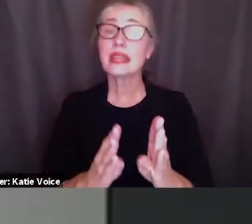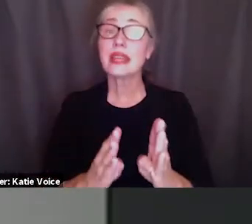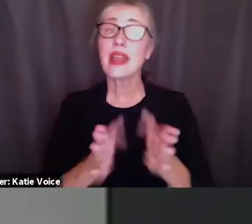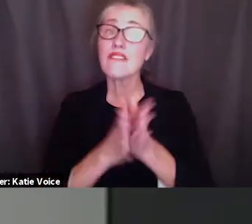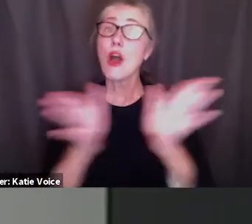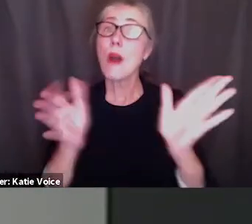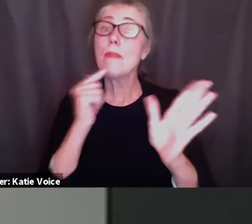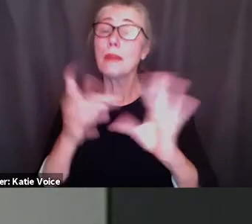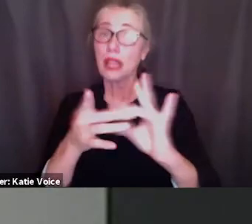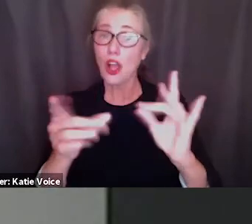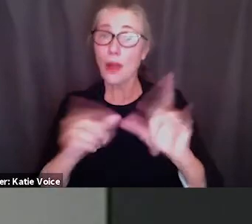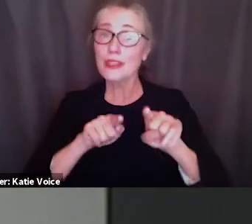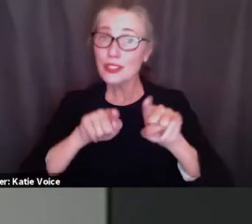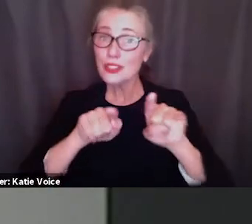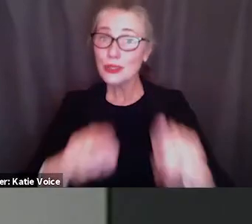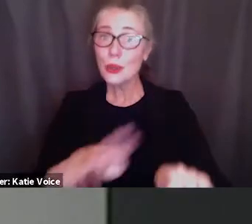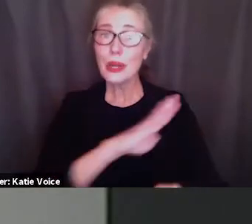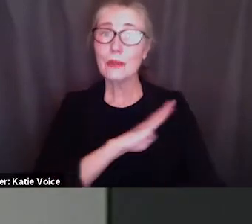meetings. That's all.